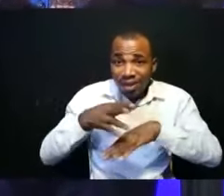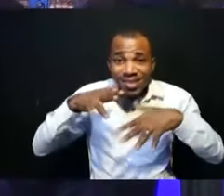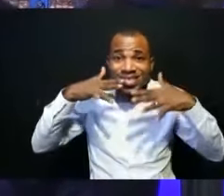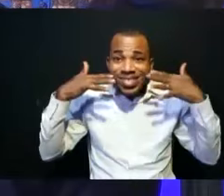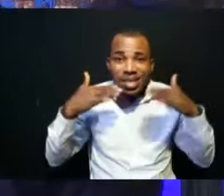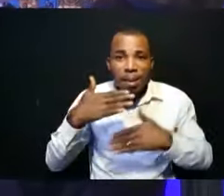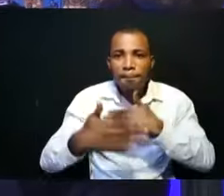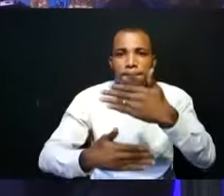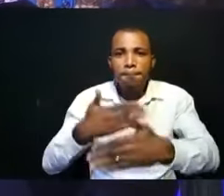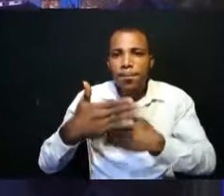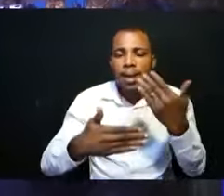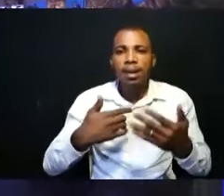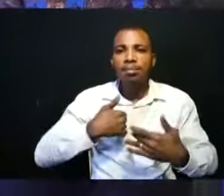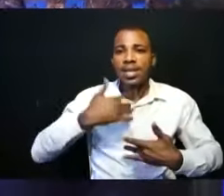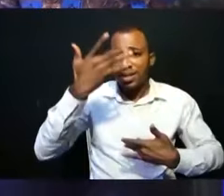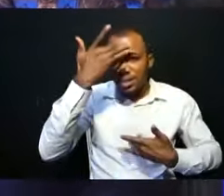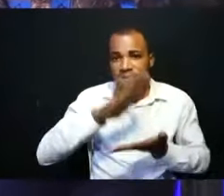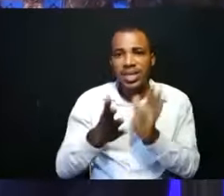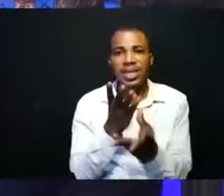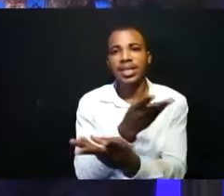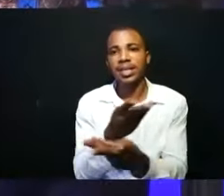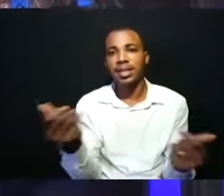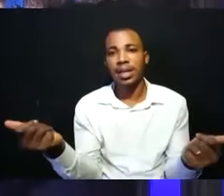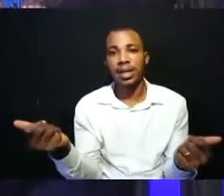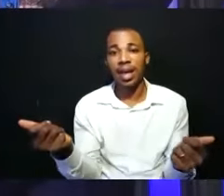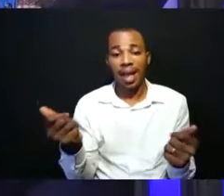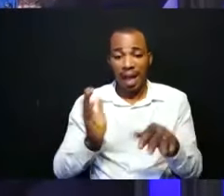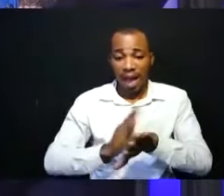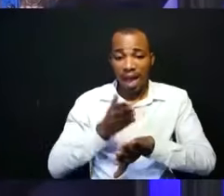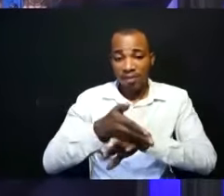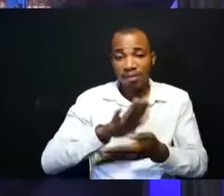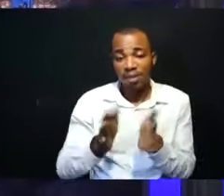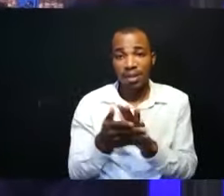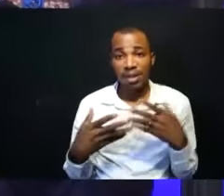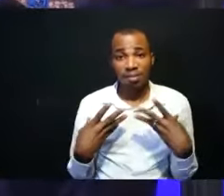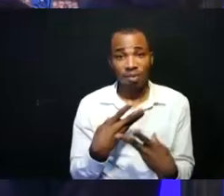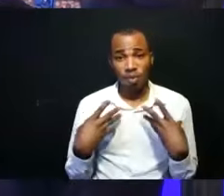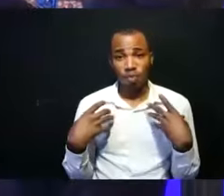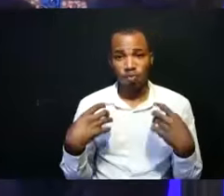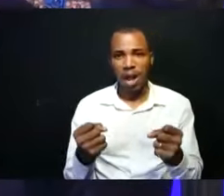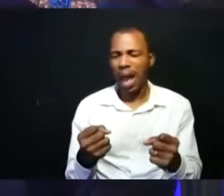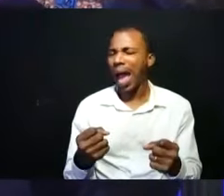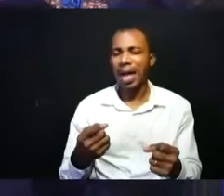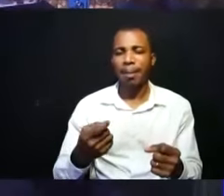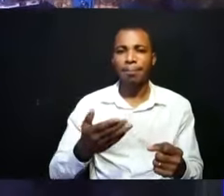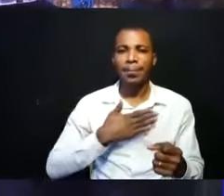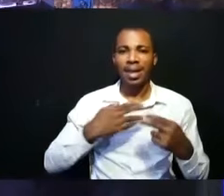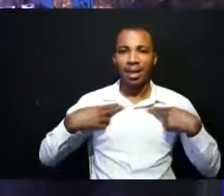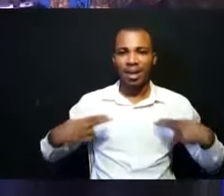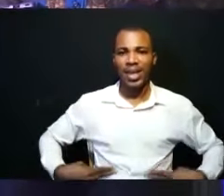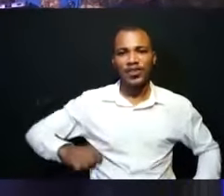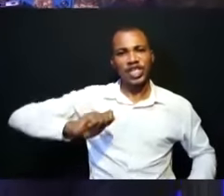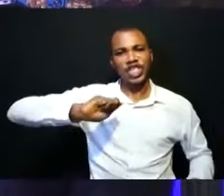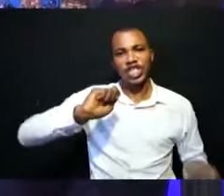cancer. I have never been healthier than in the last few years, thanks to those challenging